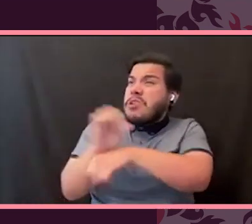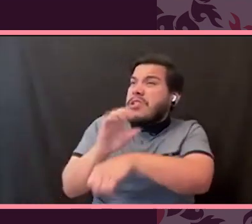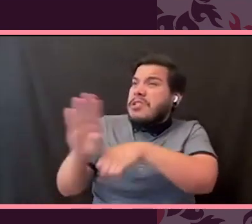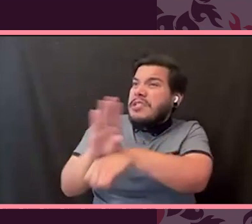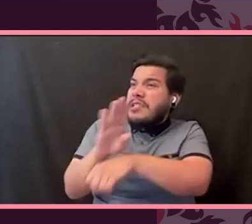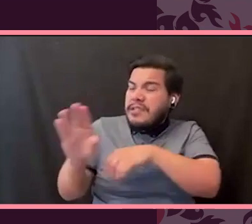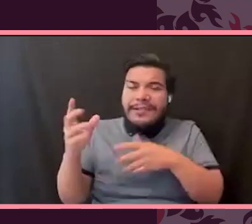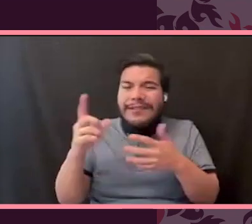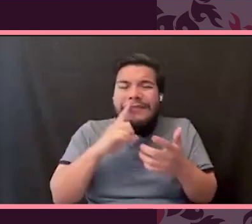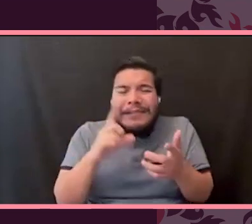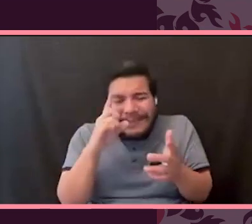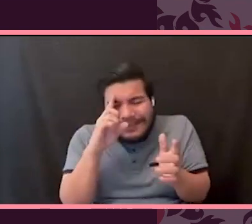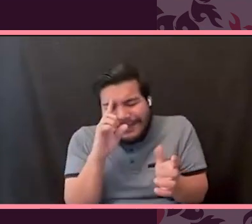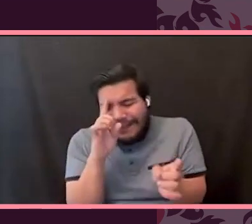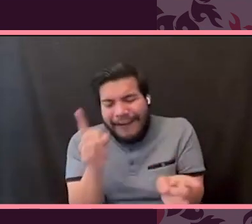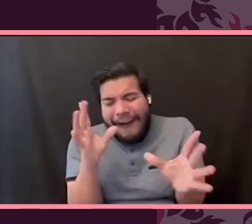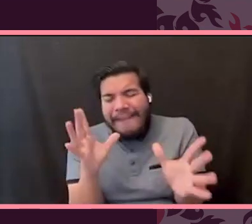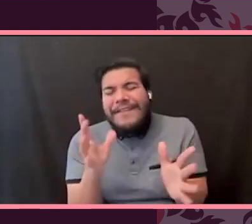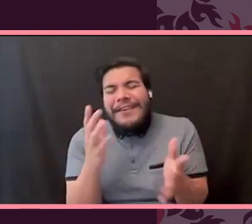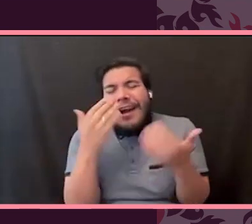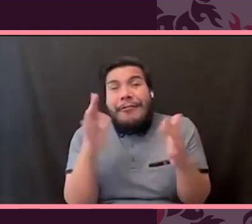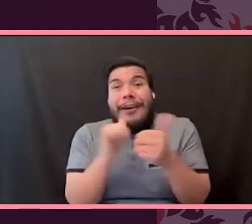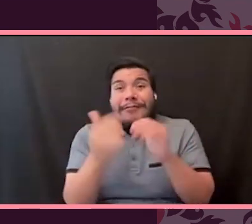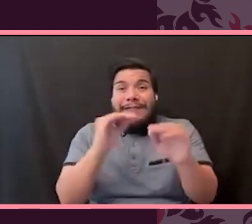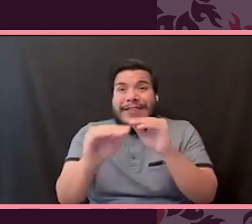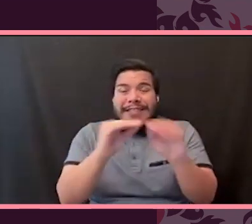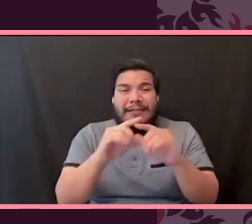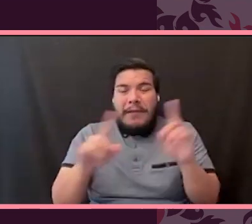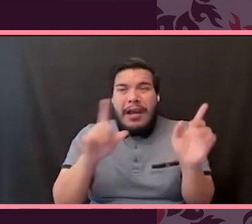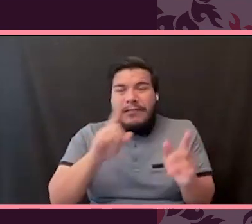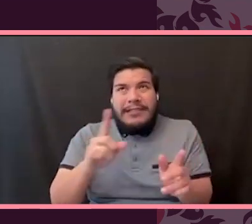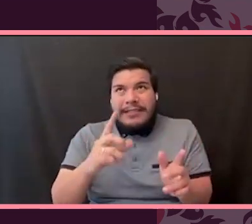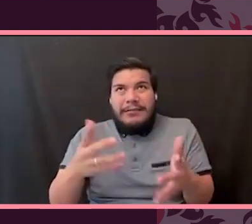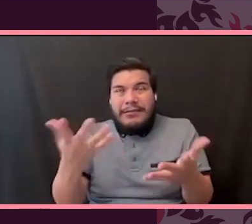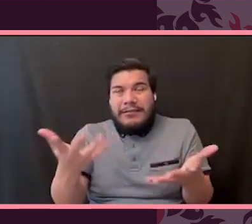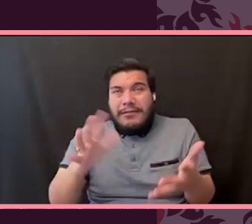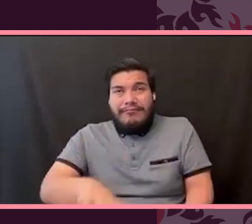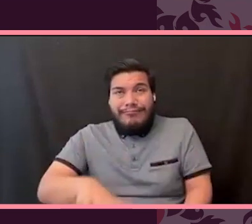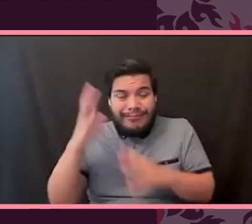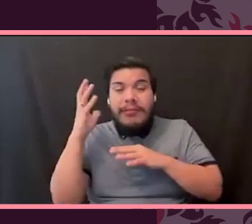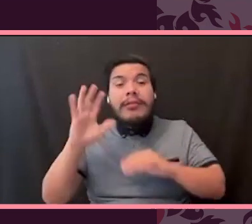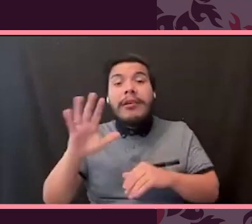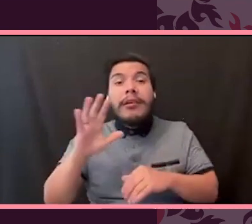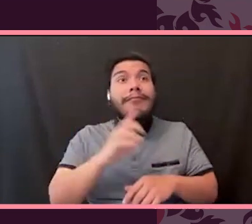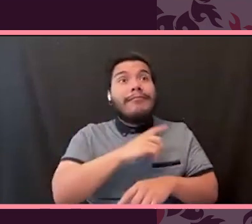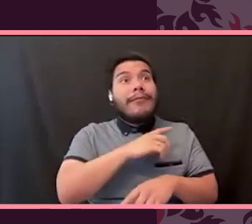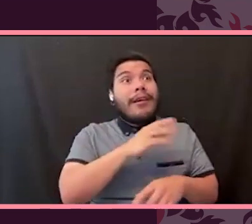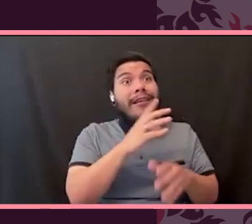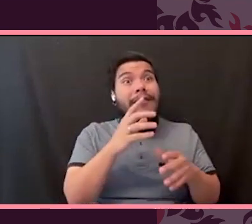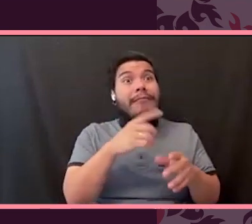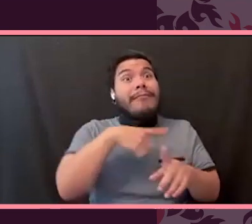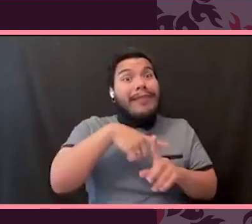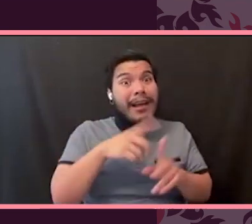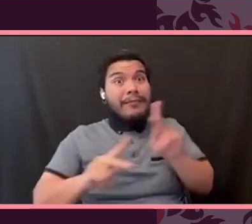just a nightmare. I don't know what we can do to fix it, but it's an absolute nightmare. And then you've got people on the other end of the spectrum saying that it's